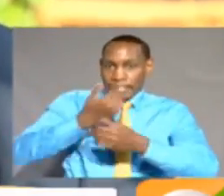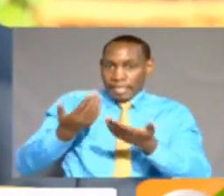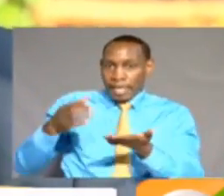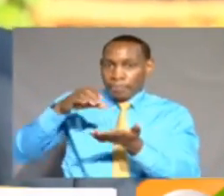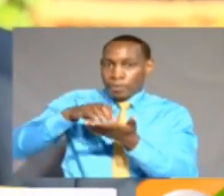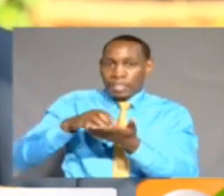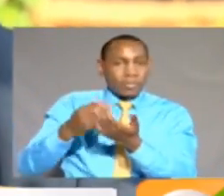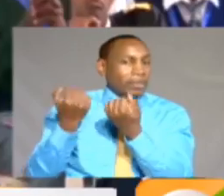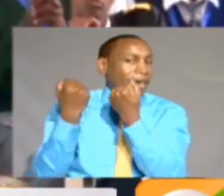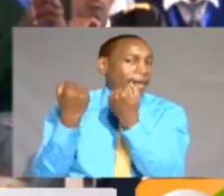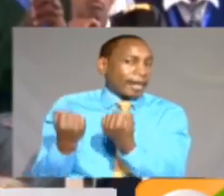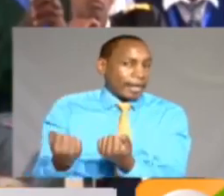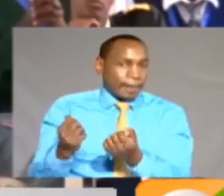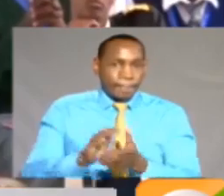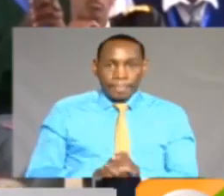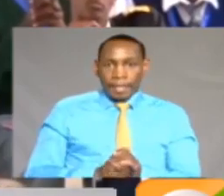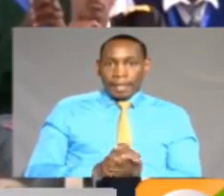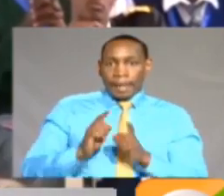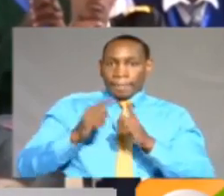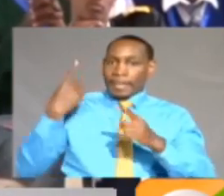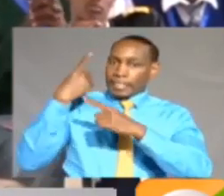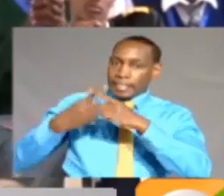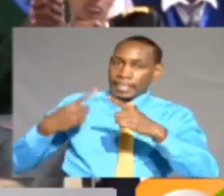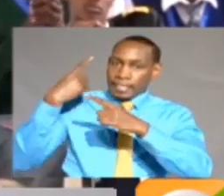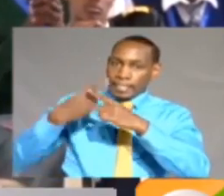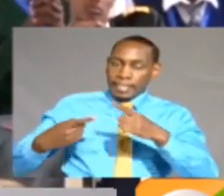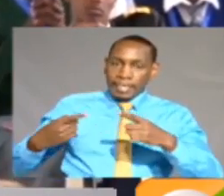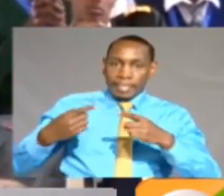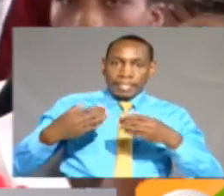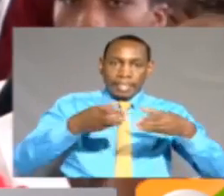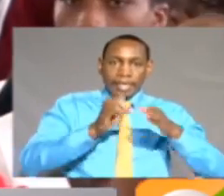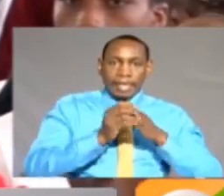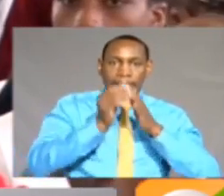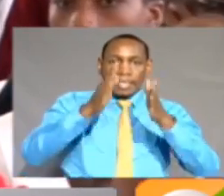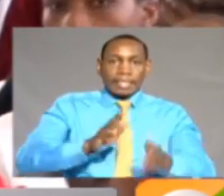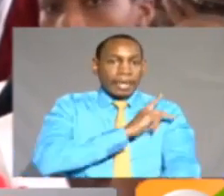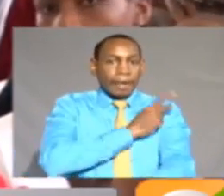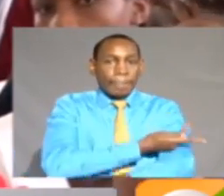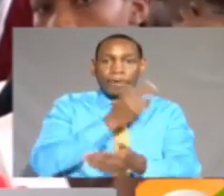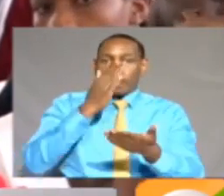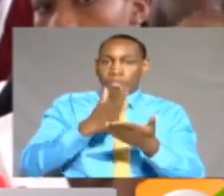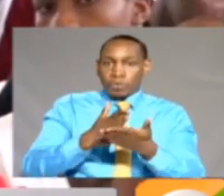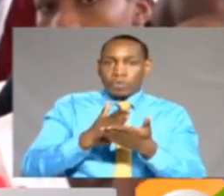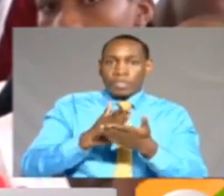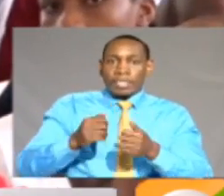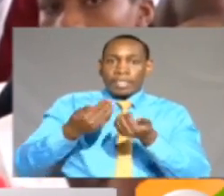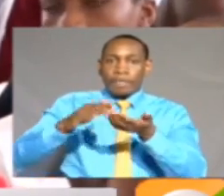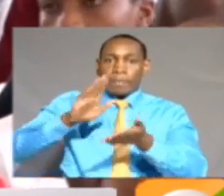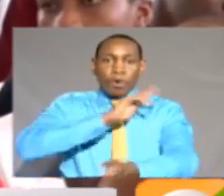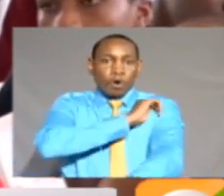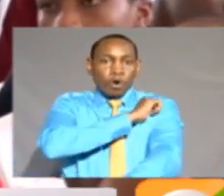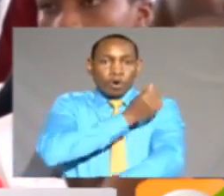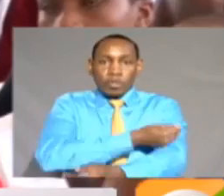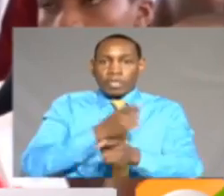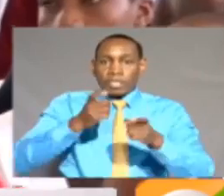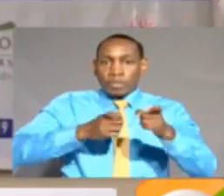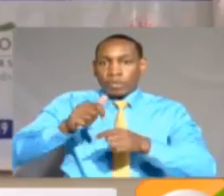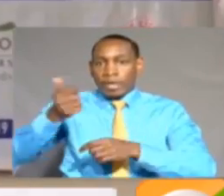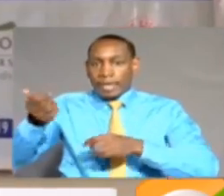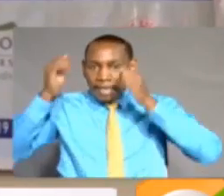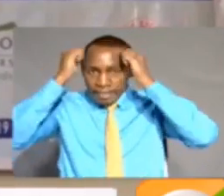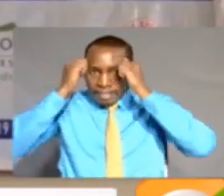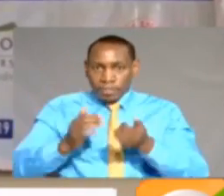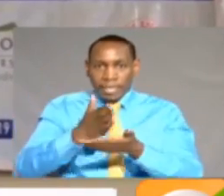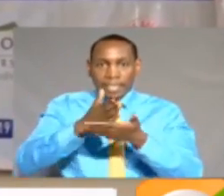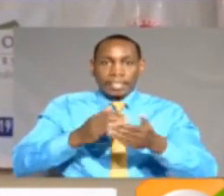very difficult situation. But over the years, prefect power has become absolute, giving them more authority over other students, in